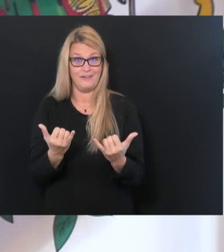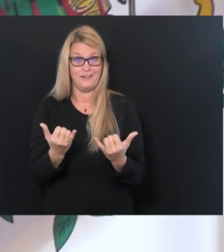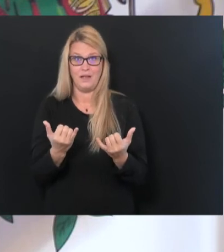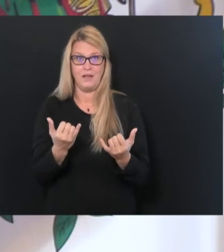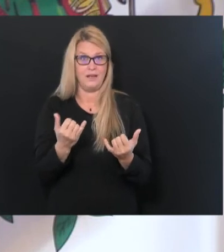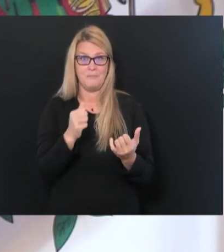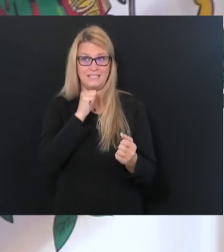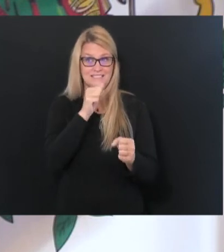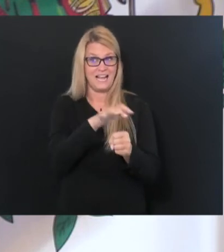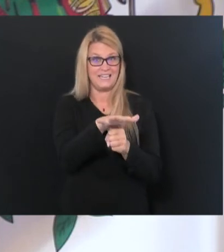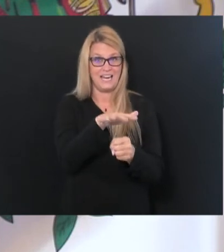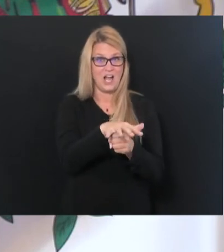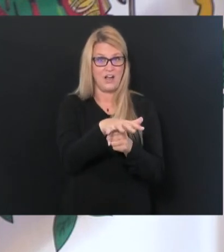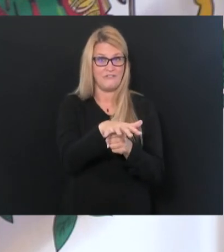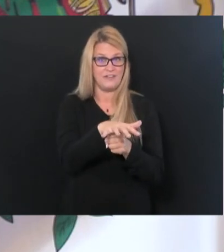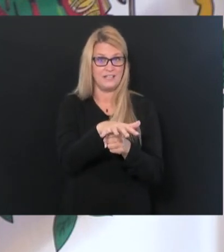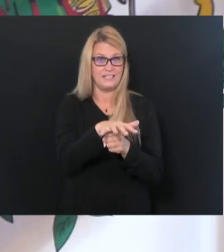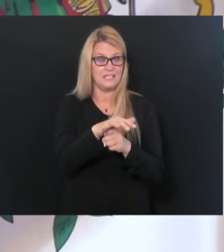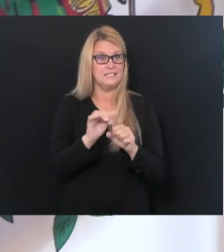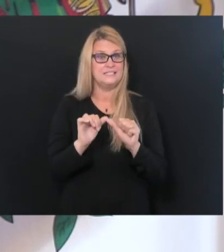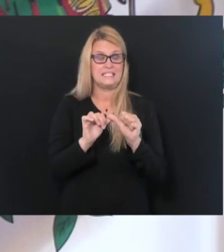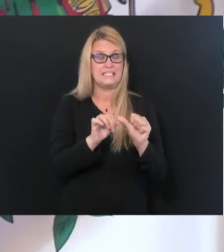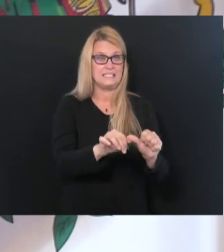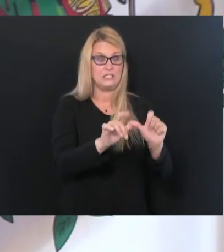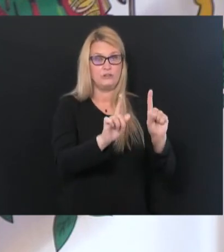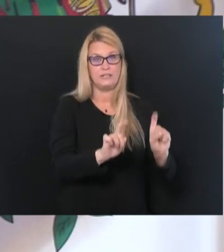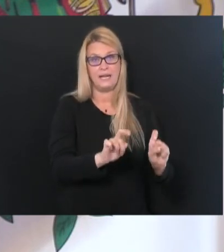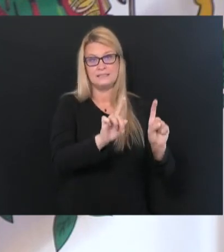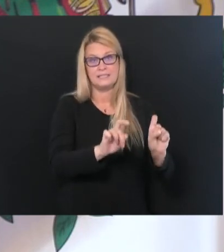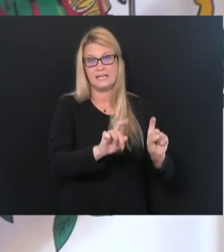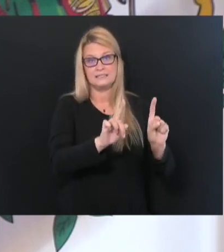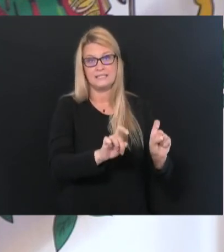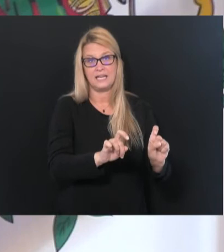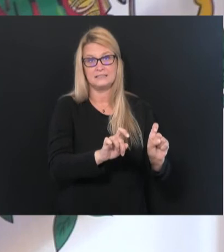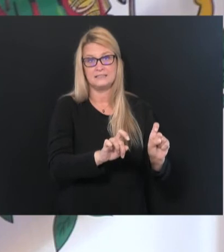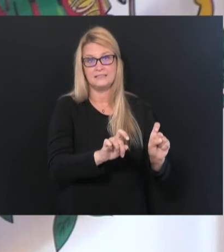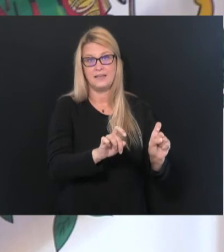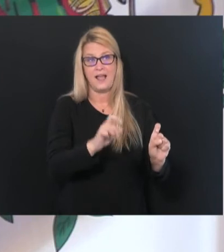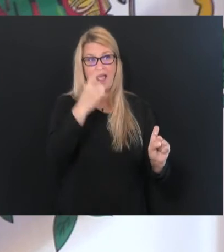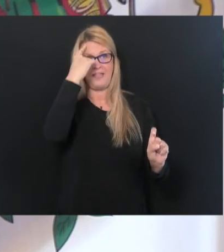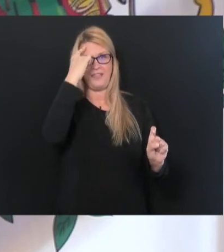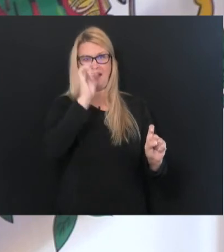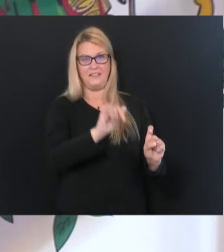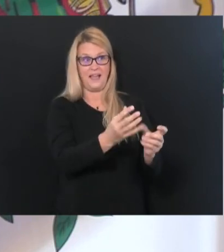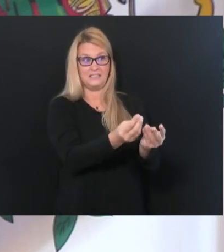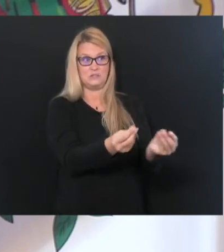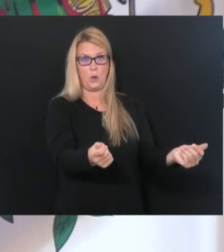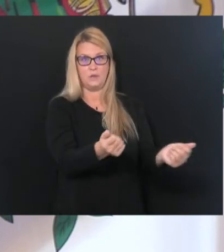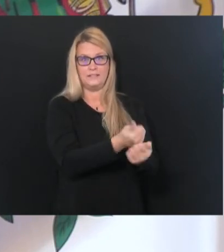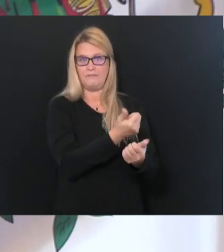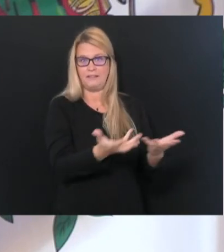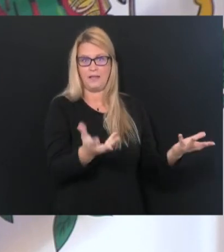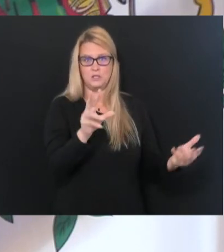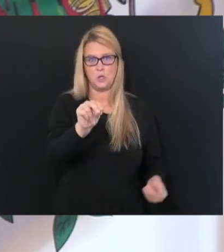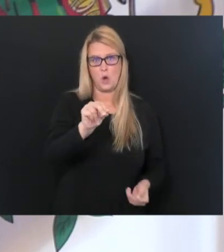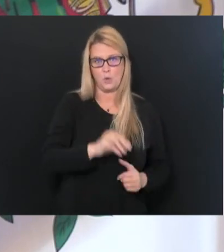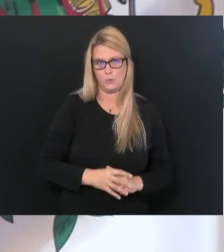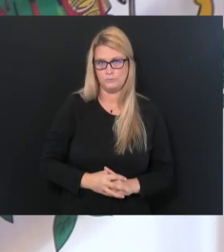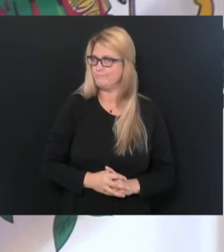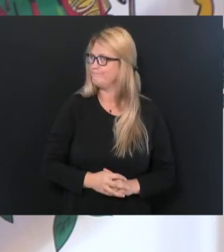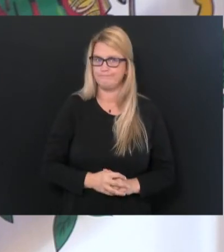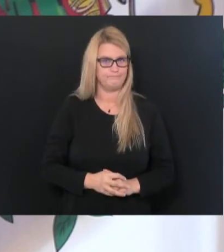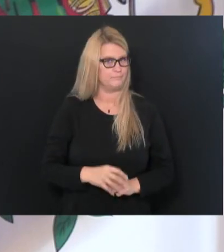not enough to just continue to test more and think that will solve everything. That's not going to